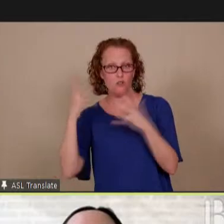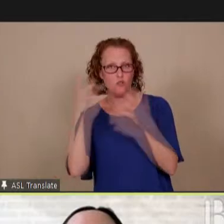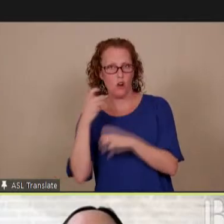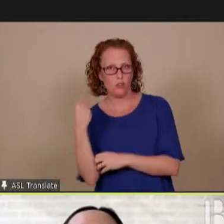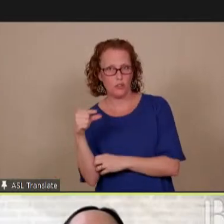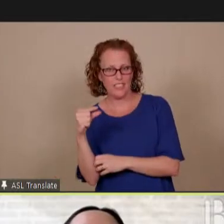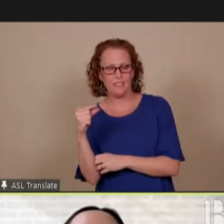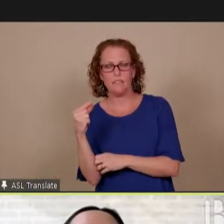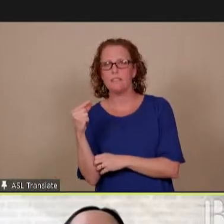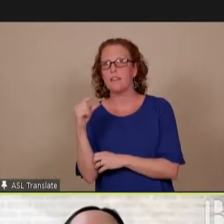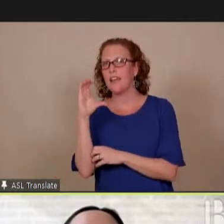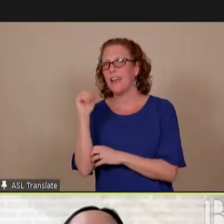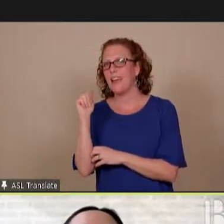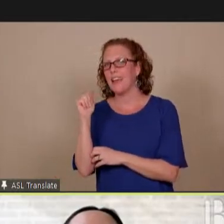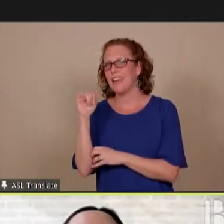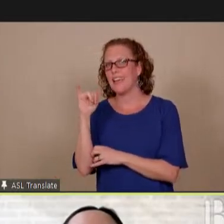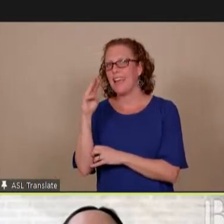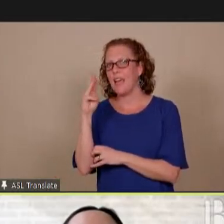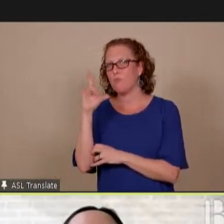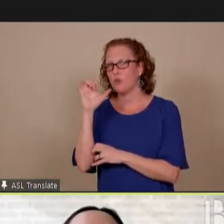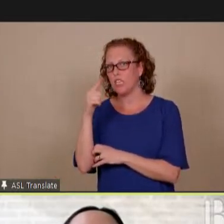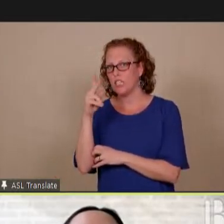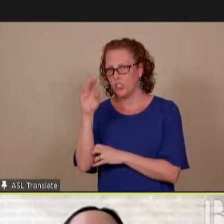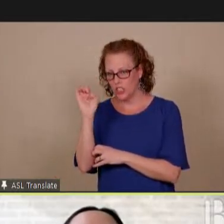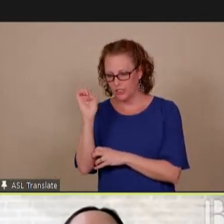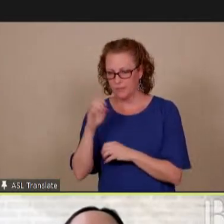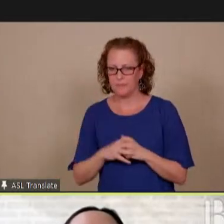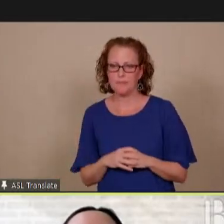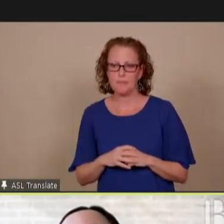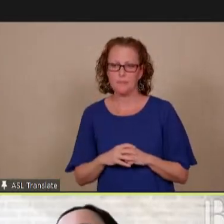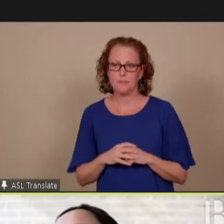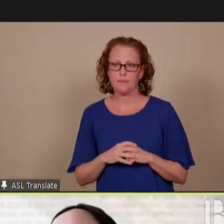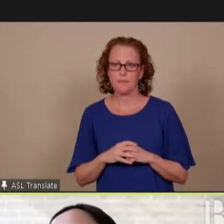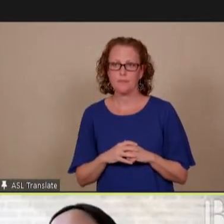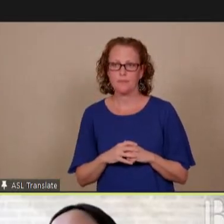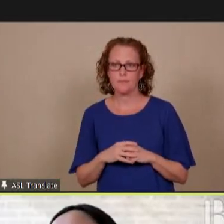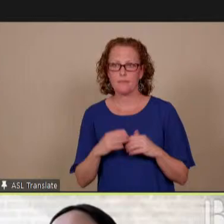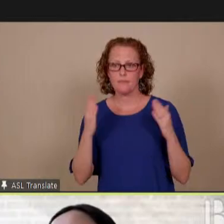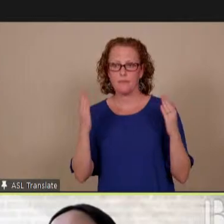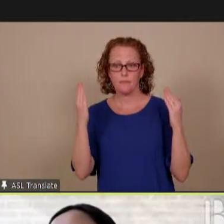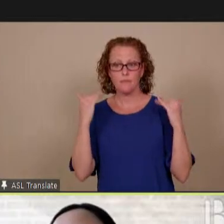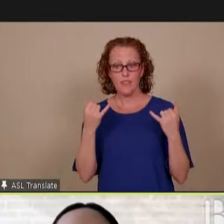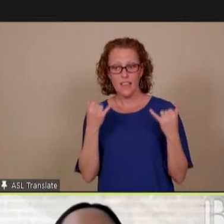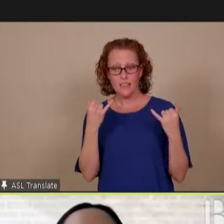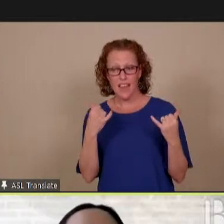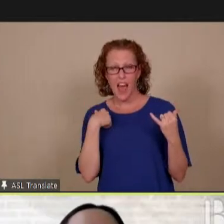So I will be toggling over and showing you a Google Map feature